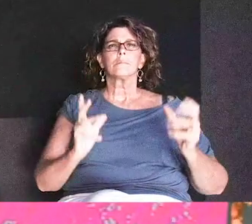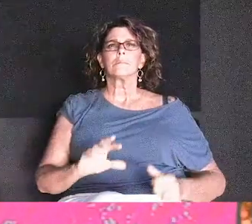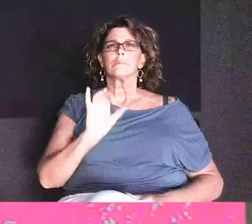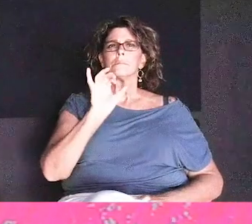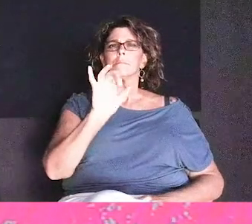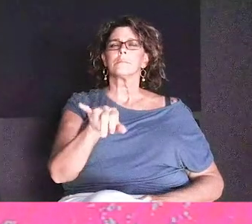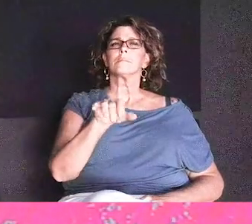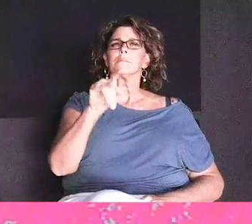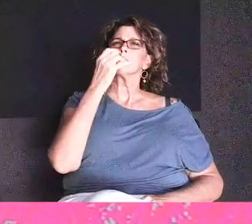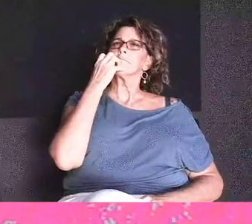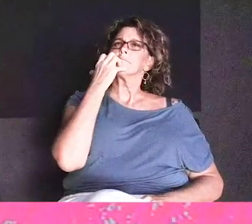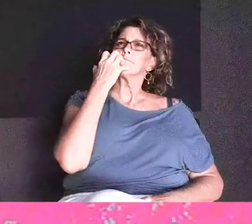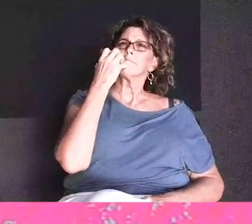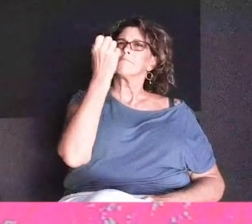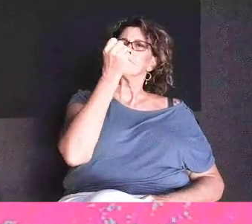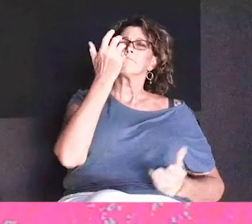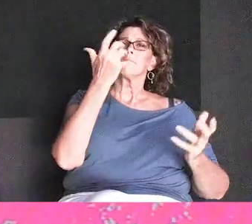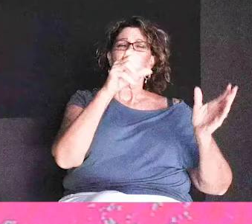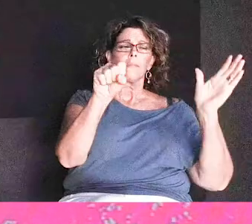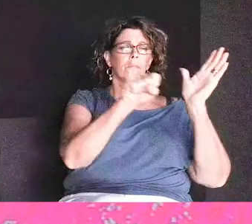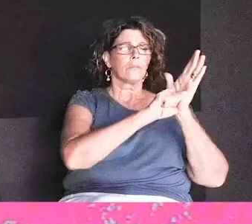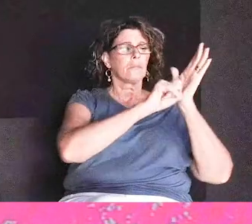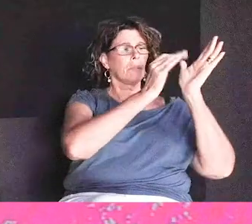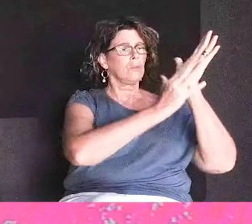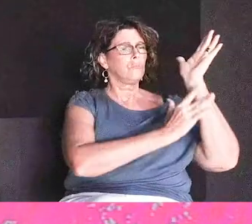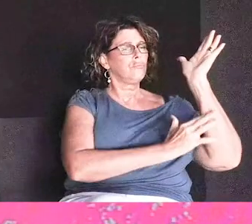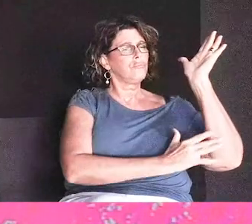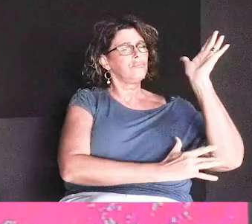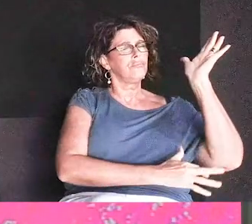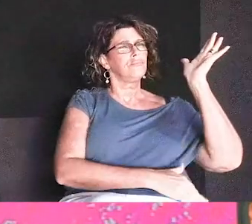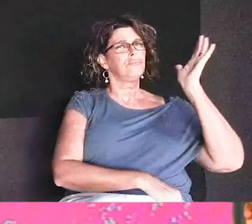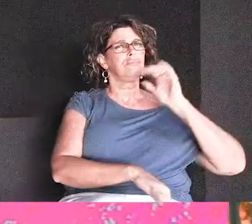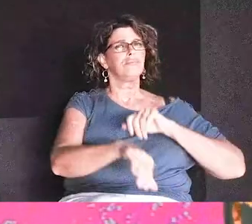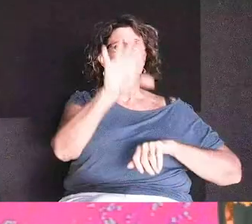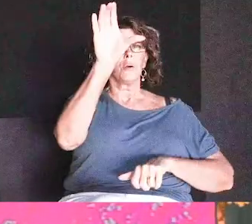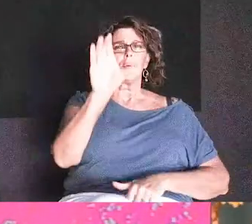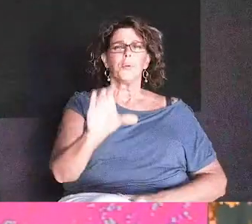on the cursed tree.